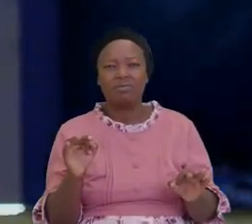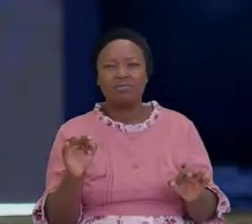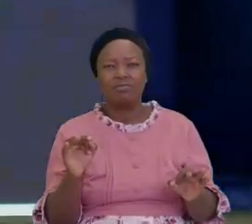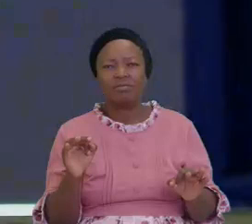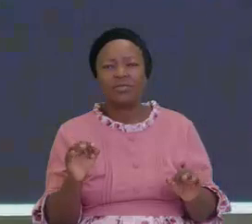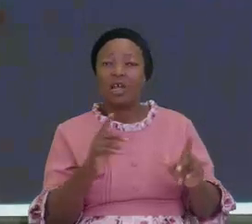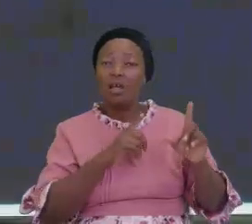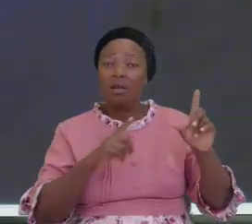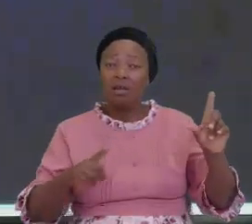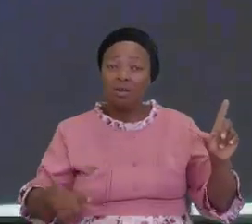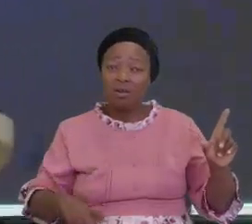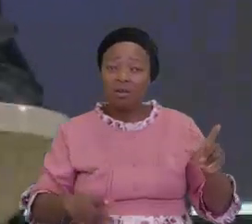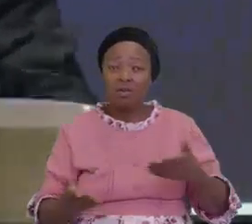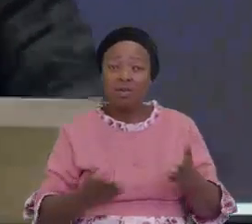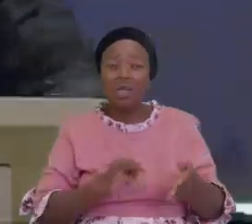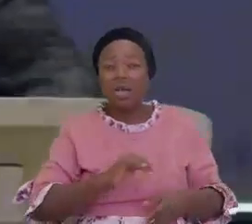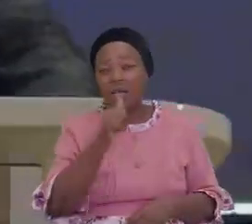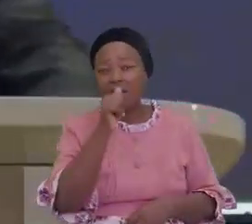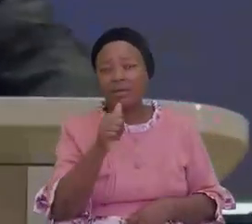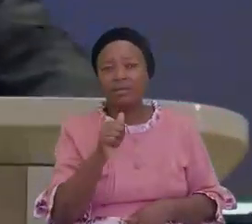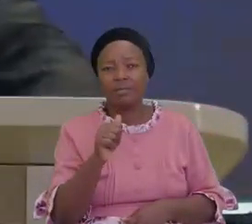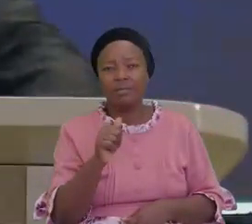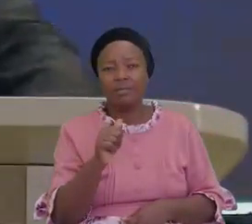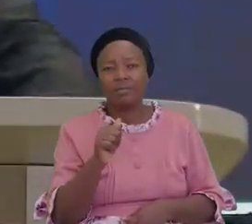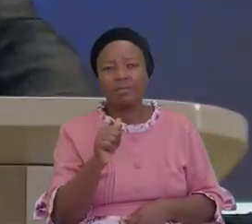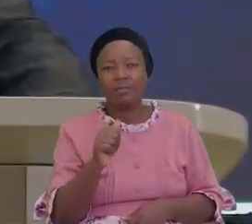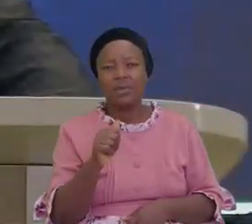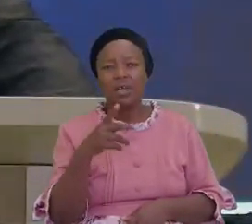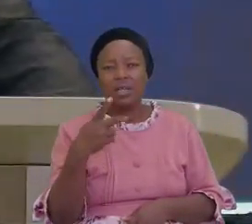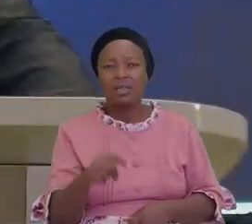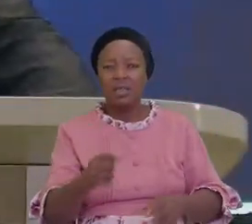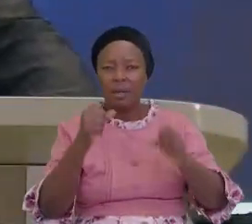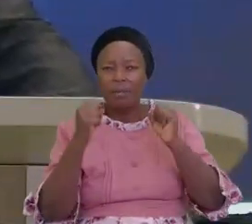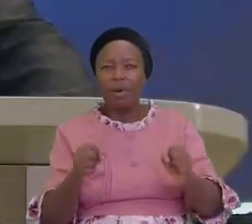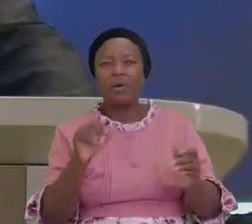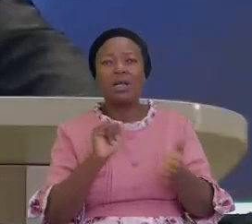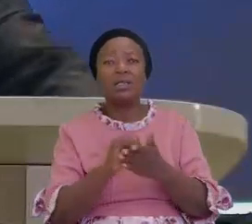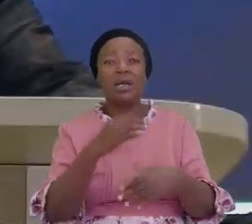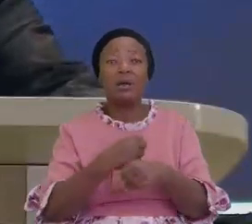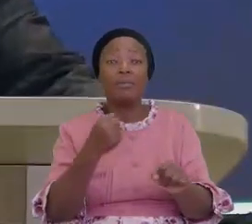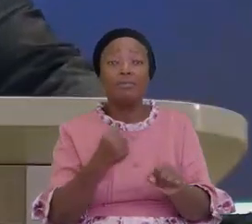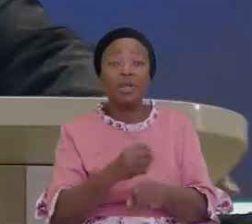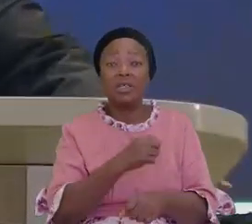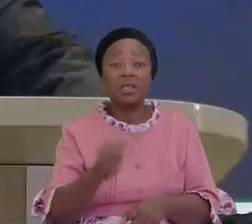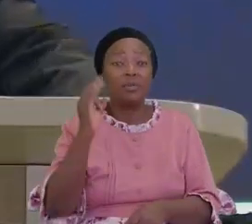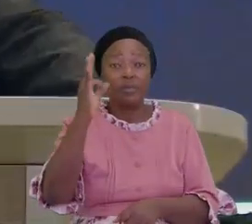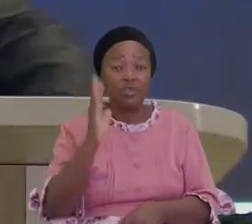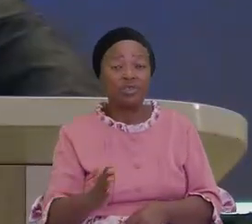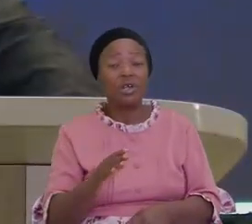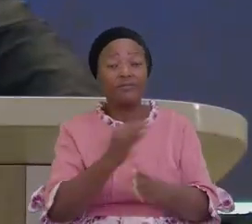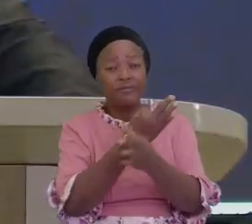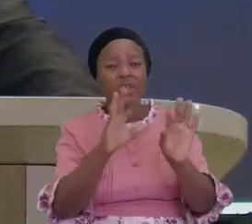Lord, here I am. The power that makes a preacher free, give it to